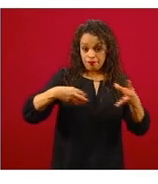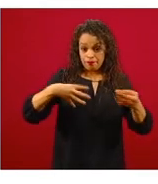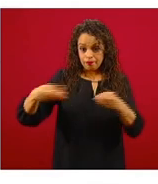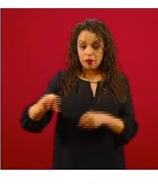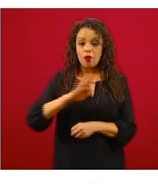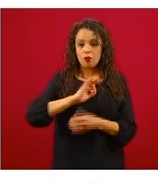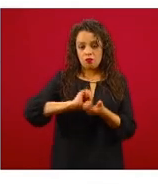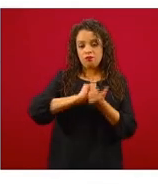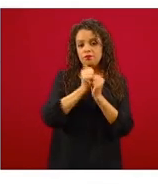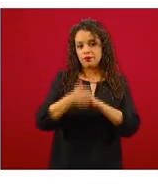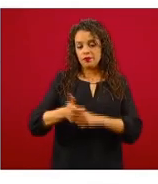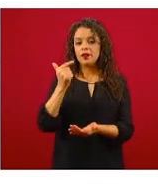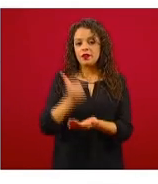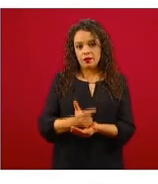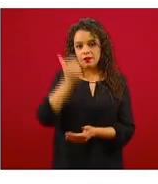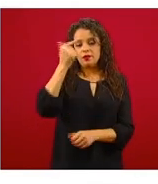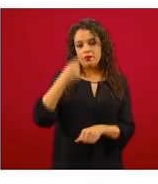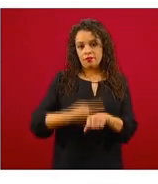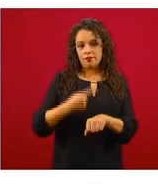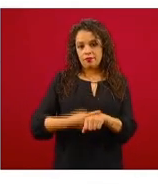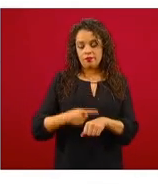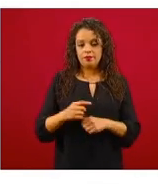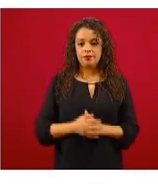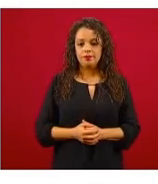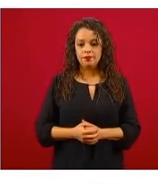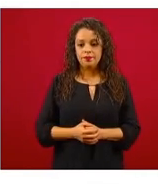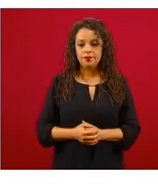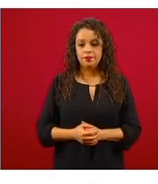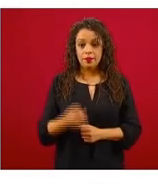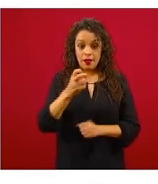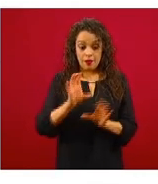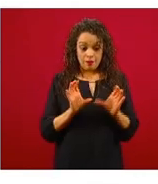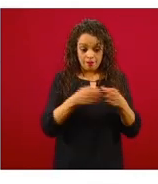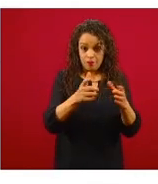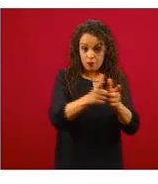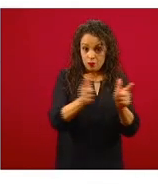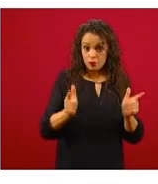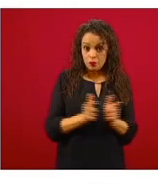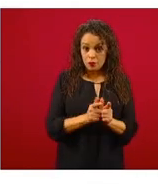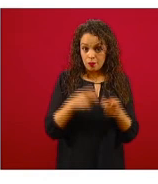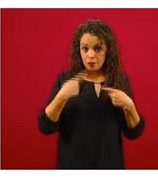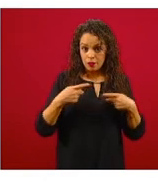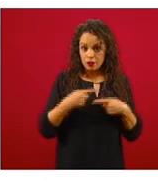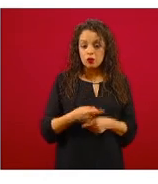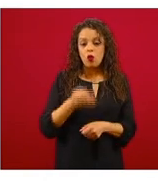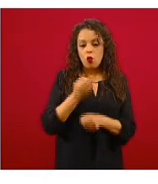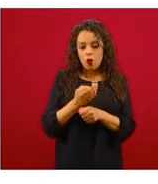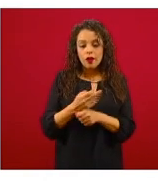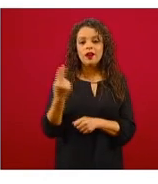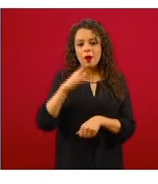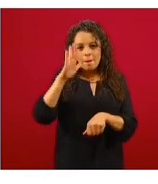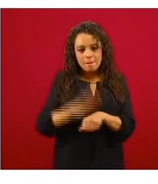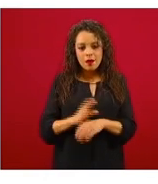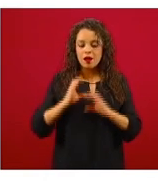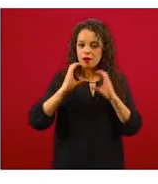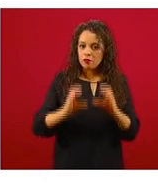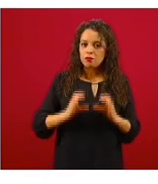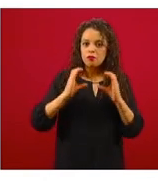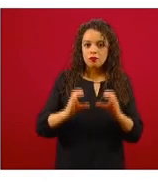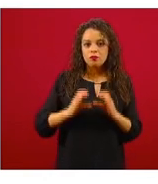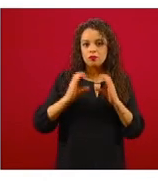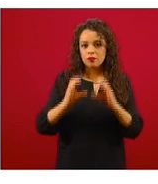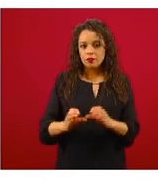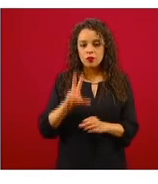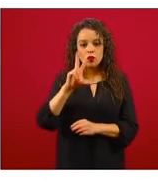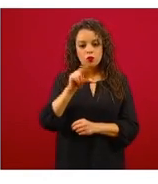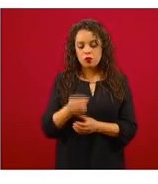serious version of the disease. Now, these people are people that we want to really take care of themselves right now. Please